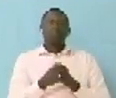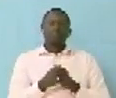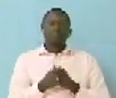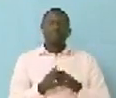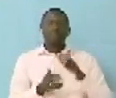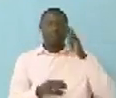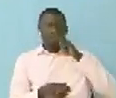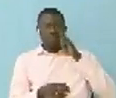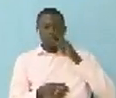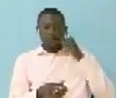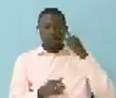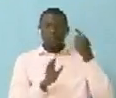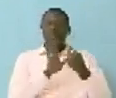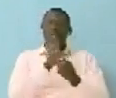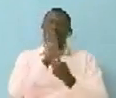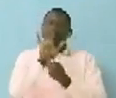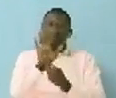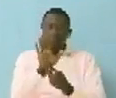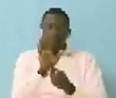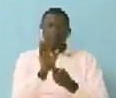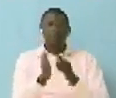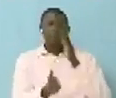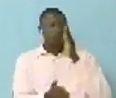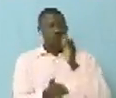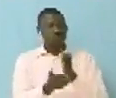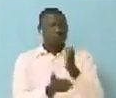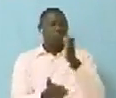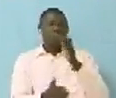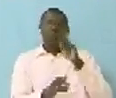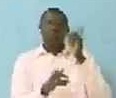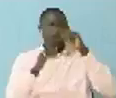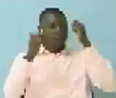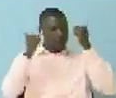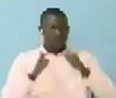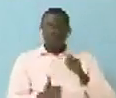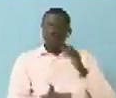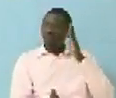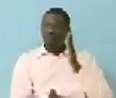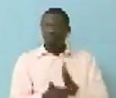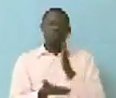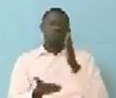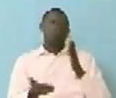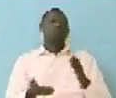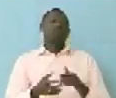and try to identify the truth of what has happened.